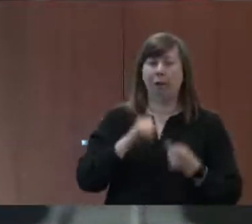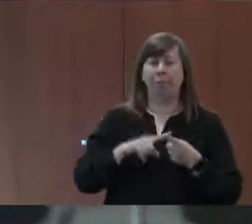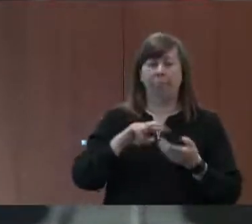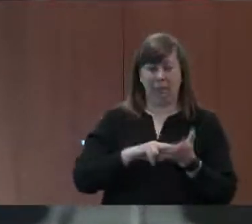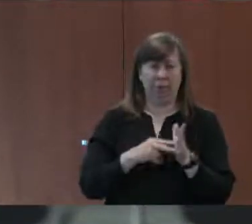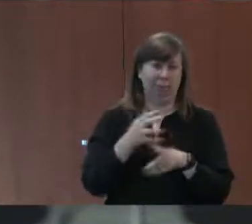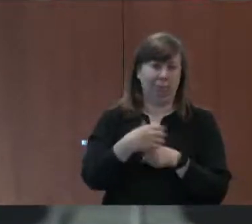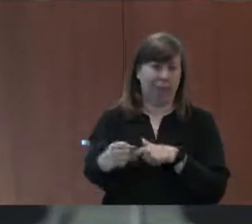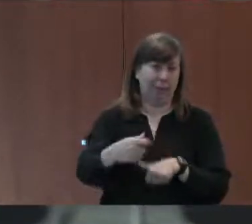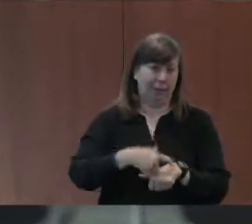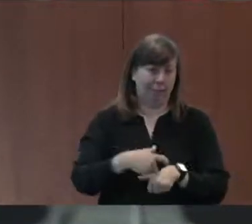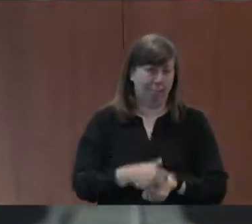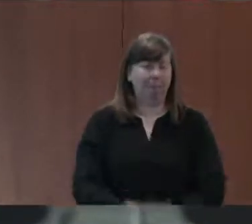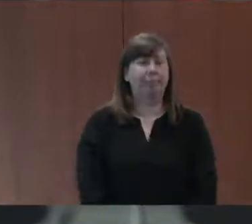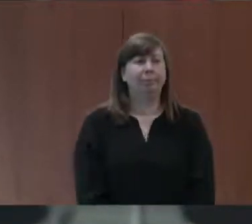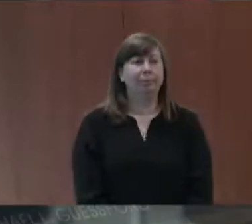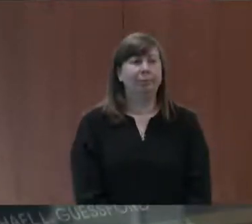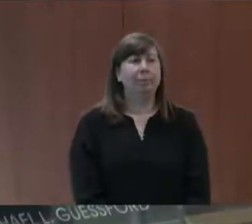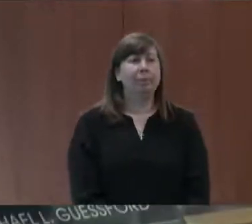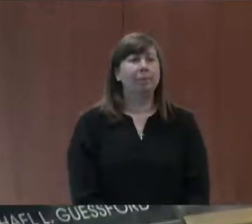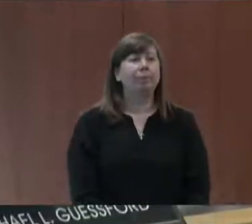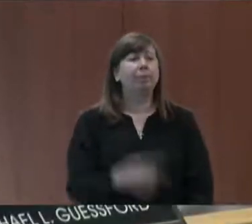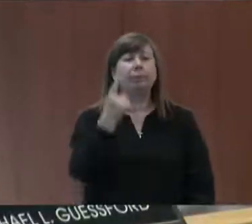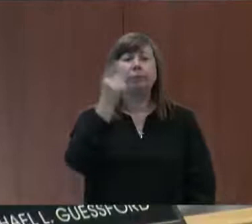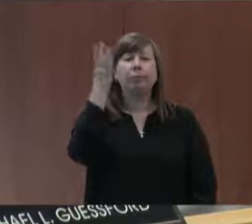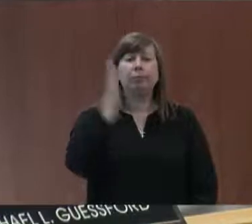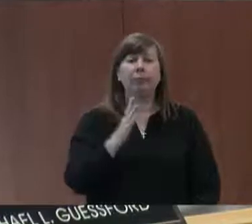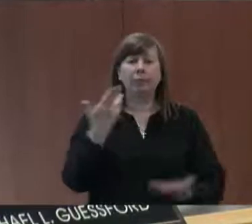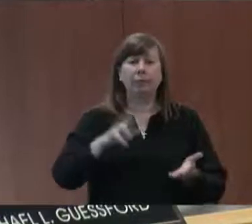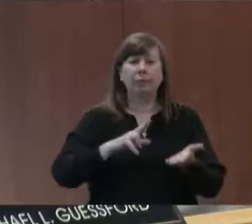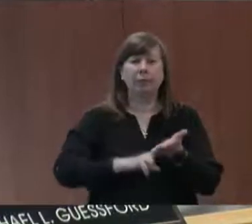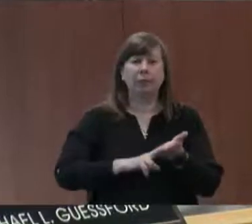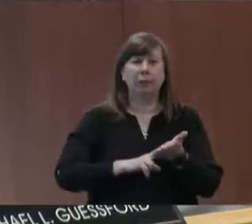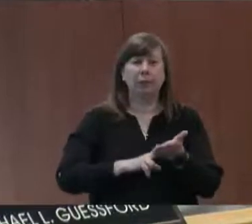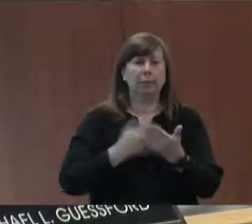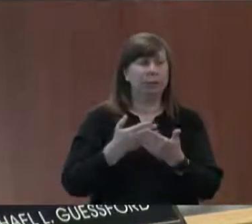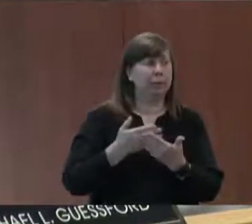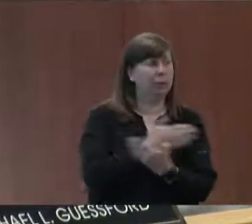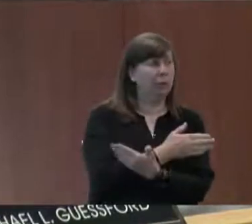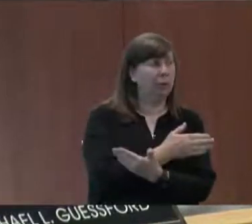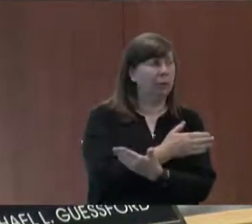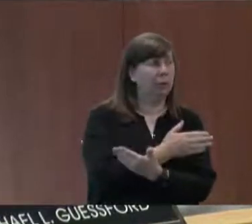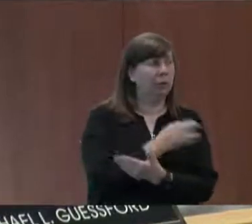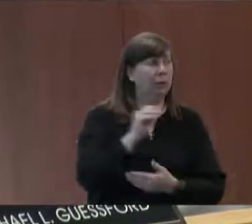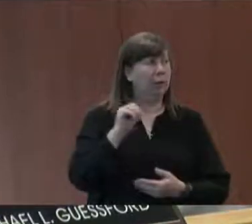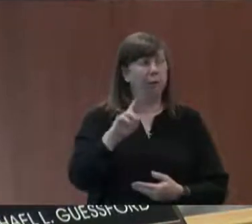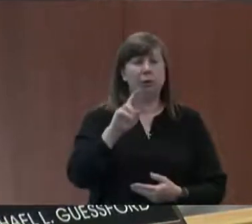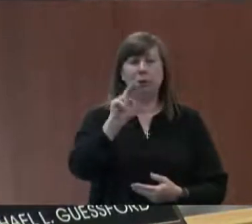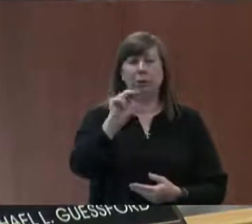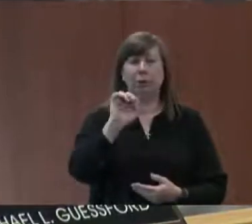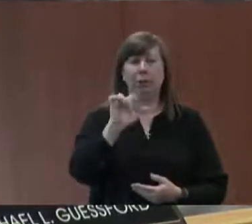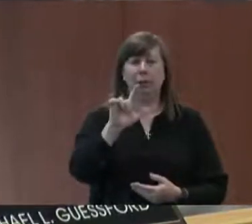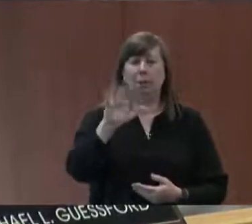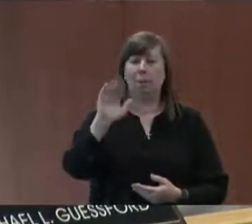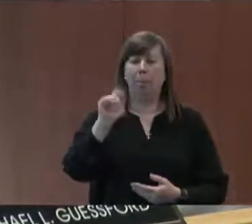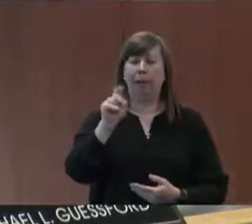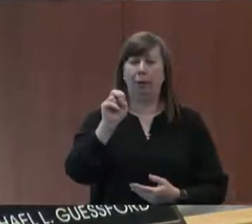it up. And the one speaker that has signed up ahead of time is Mr. Neil Becker.